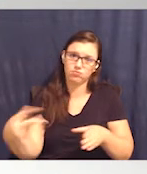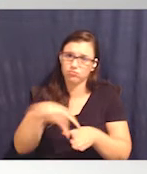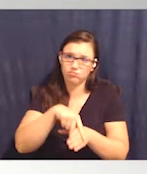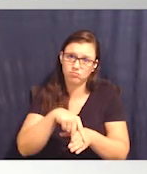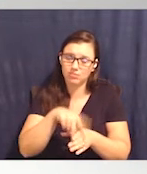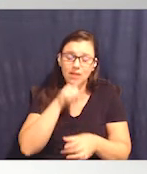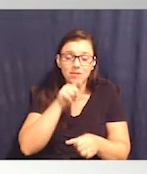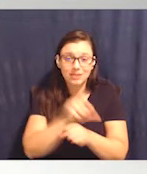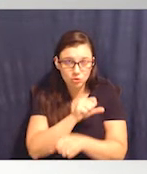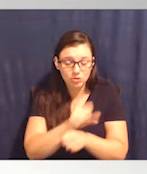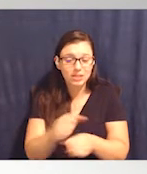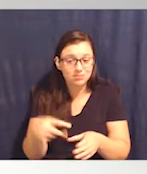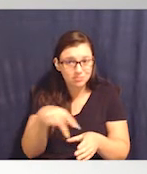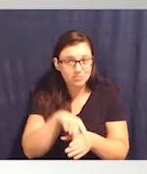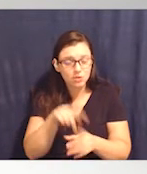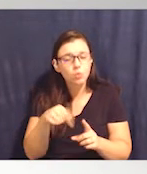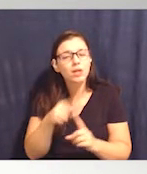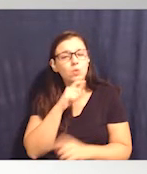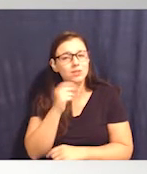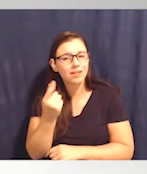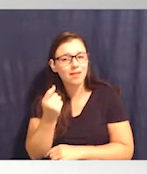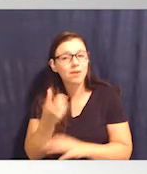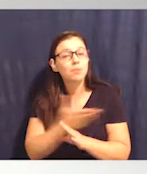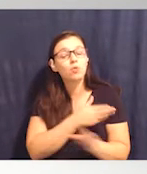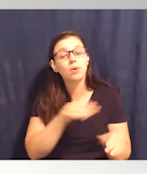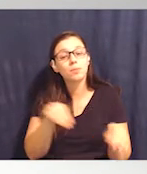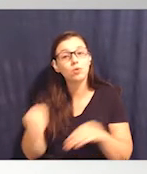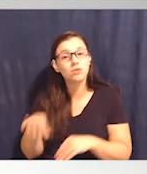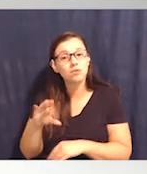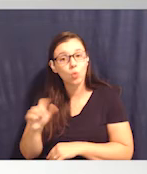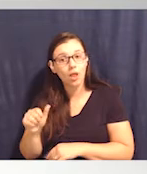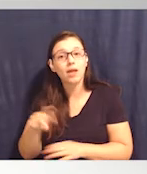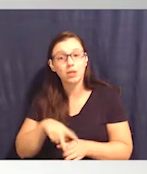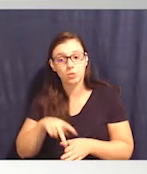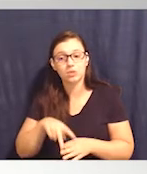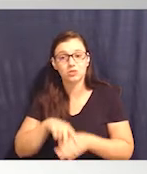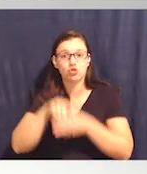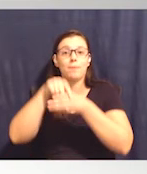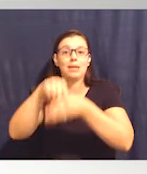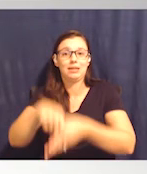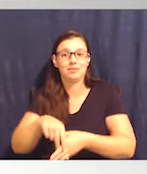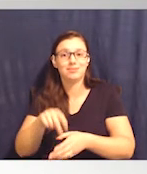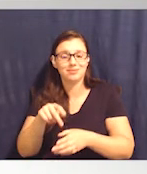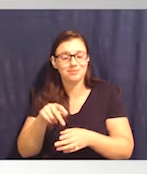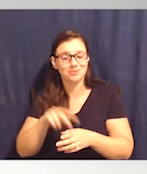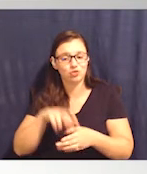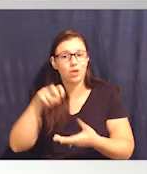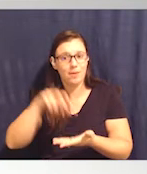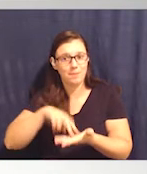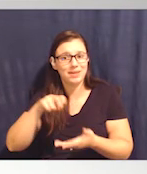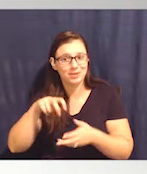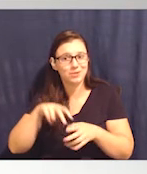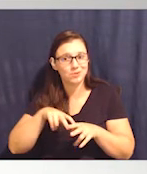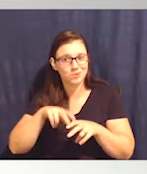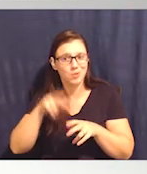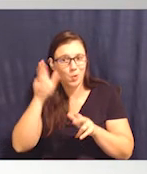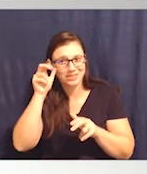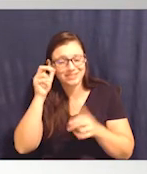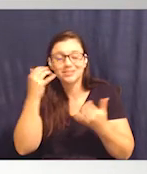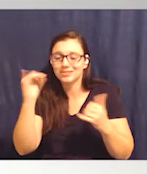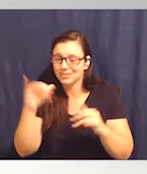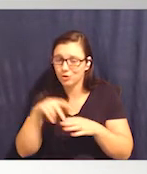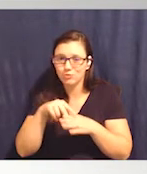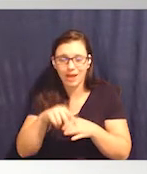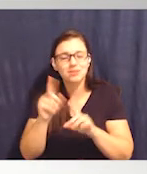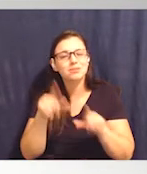11, before we moved to Florida, he was jumping horses. Today he still rides. We go to Yellowstone a lot on family